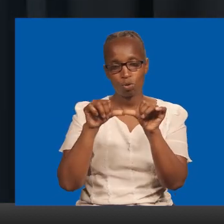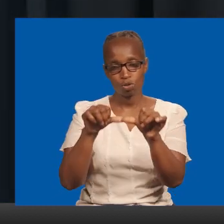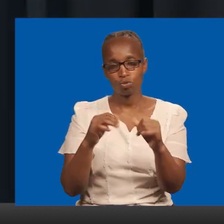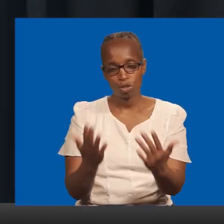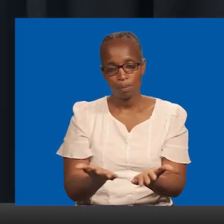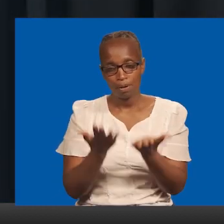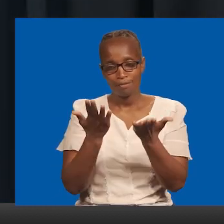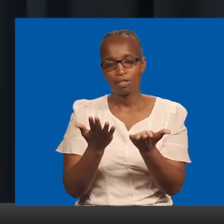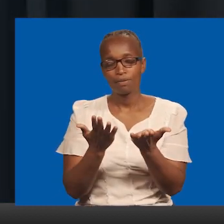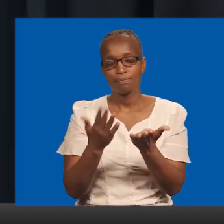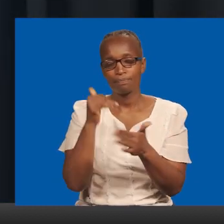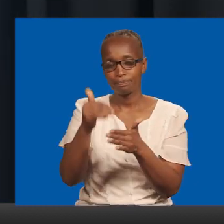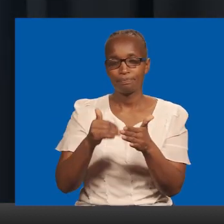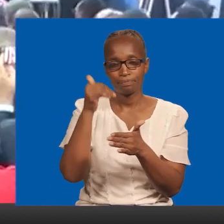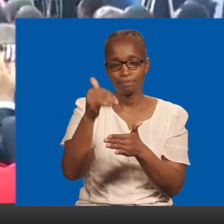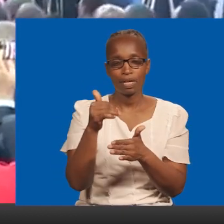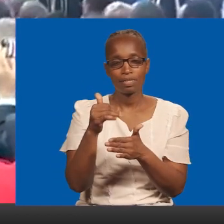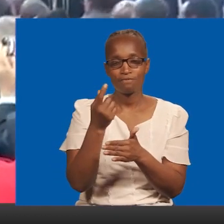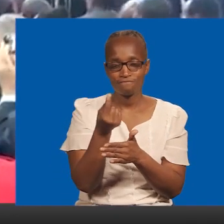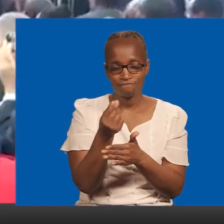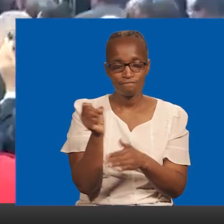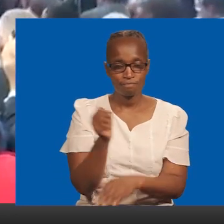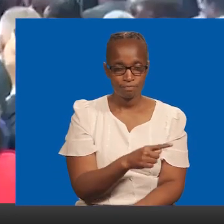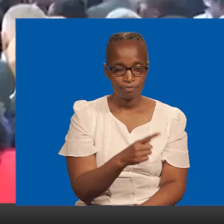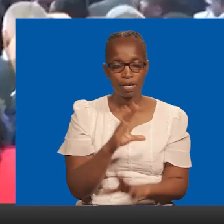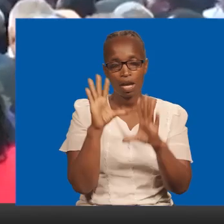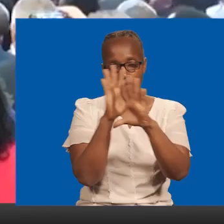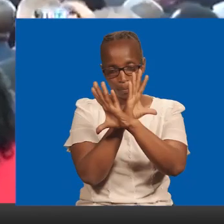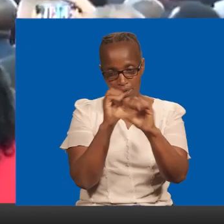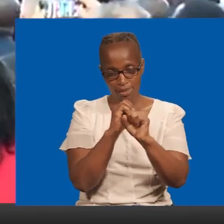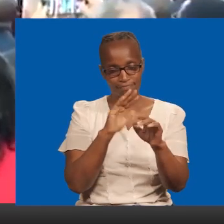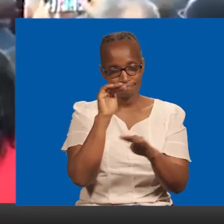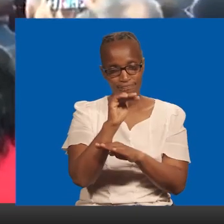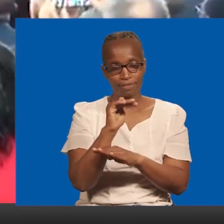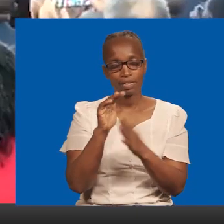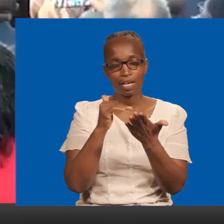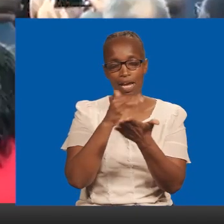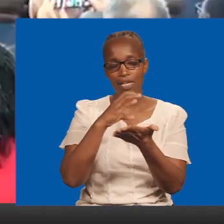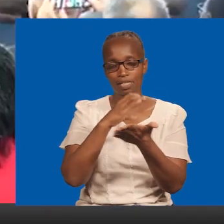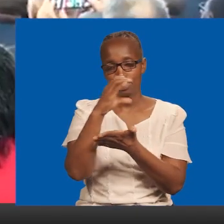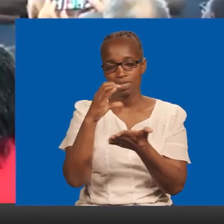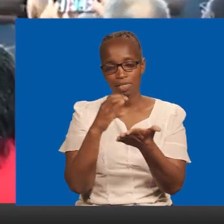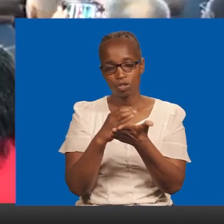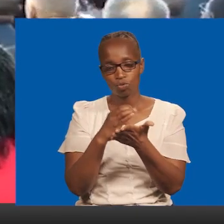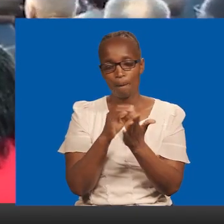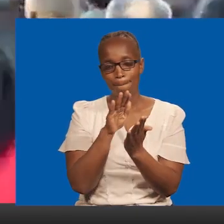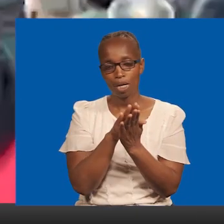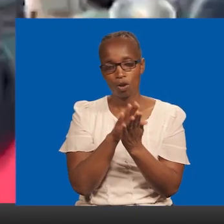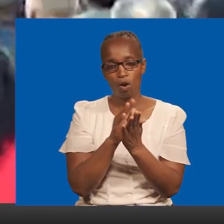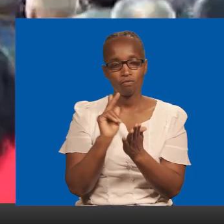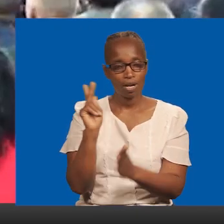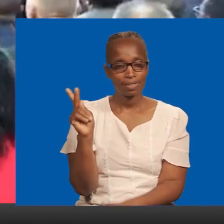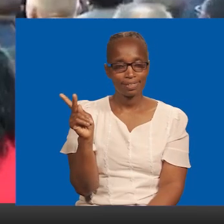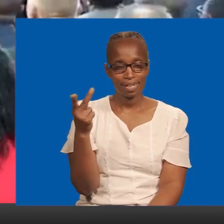next few months. Aidha, rais ameitaka Benki Kuu ya Kenya kusawazisha riba